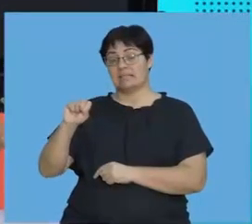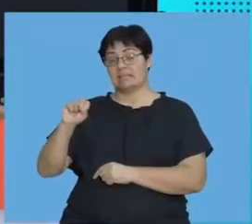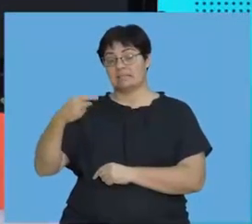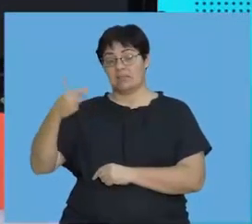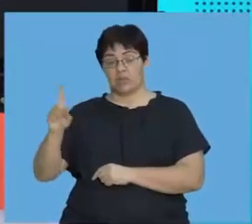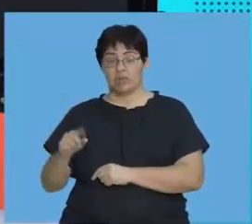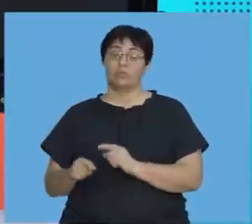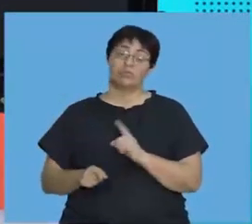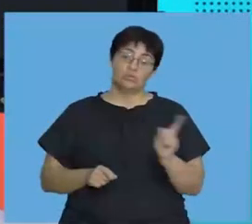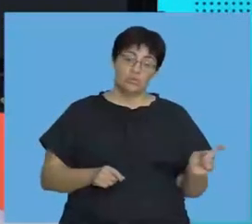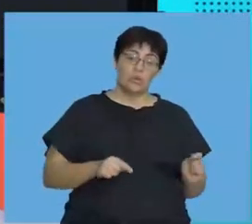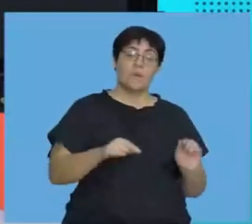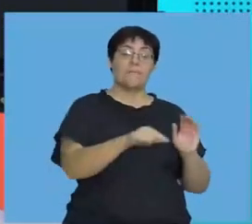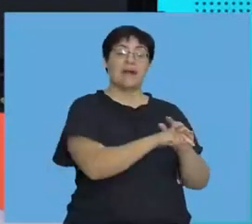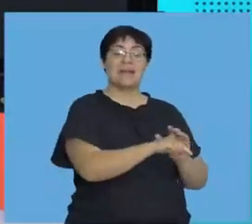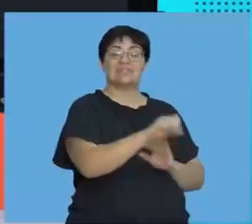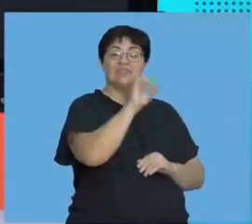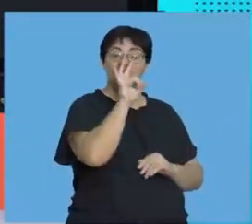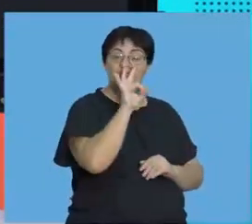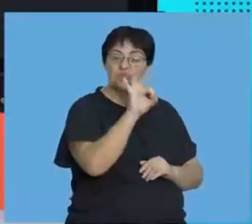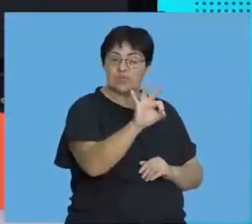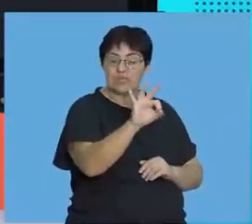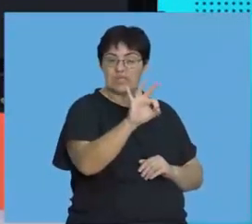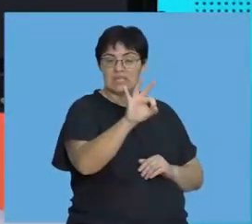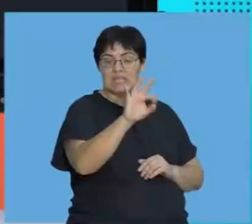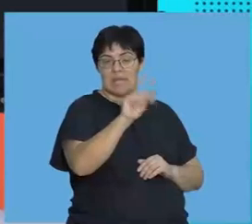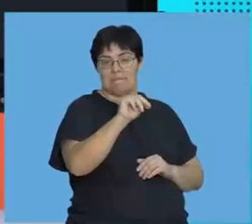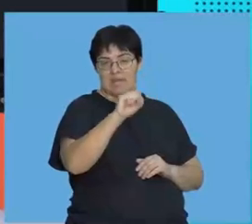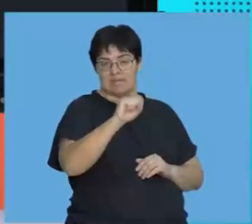second to minus 3.